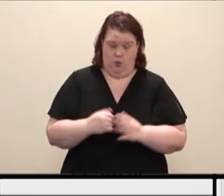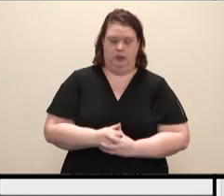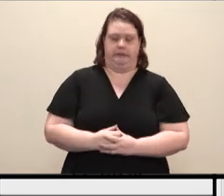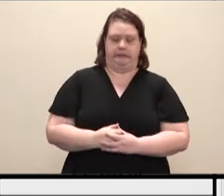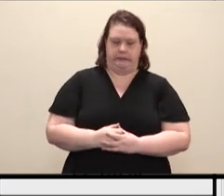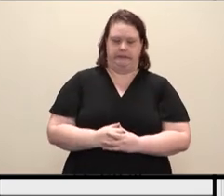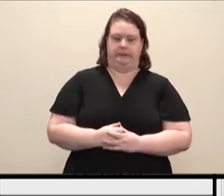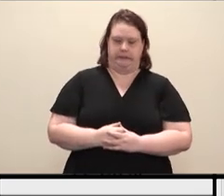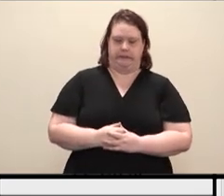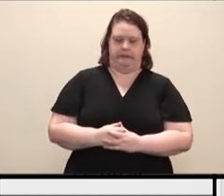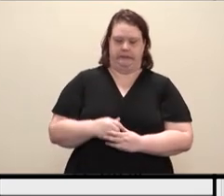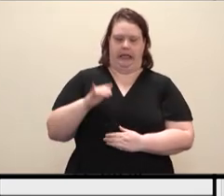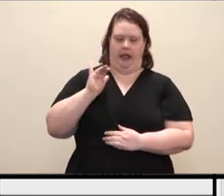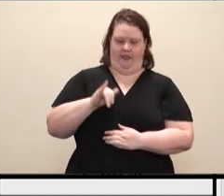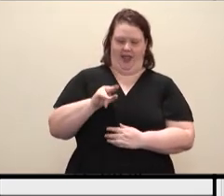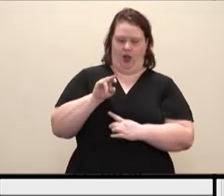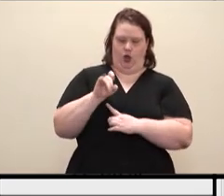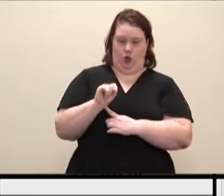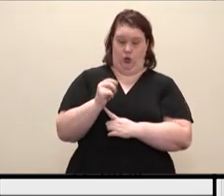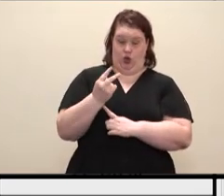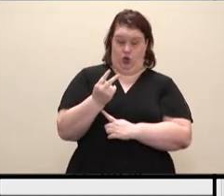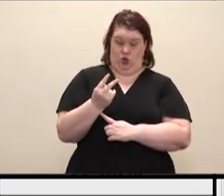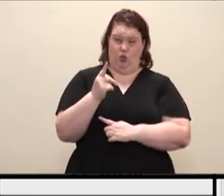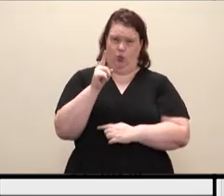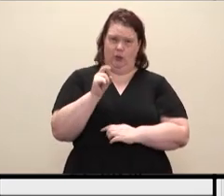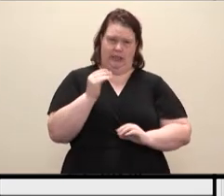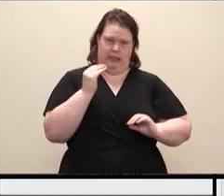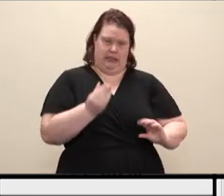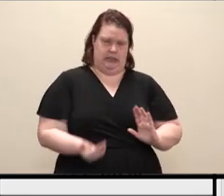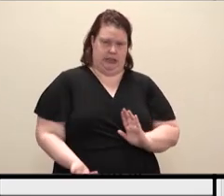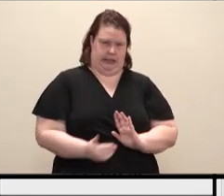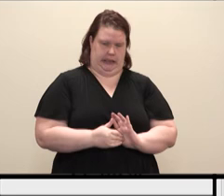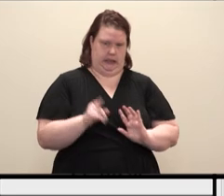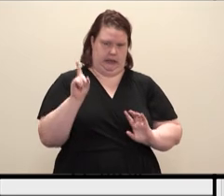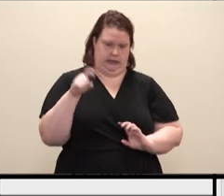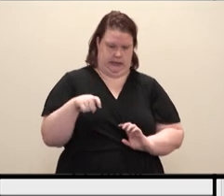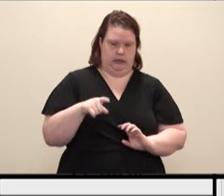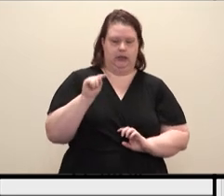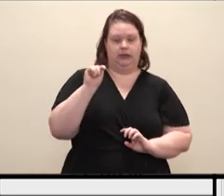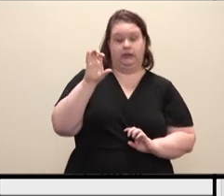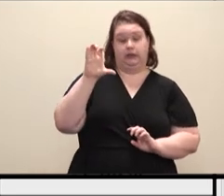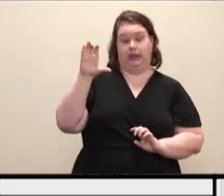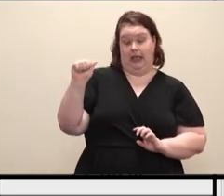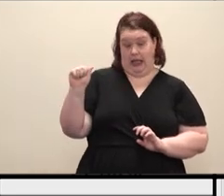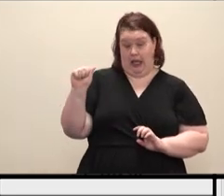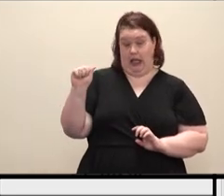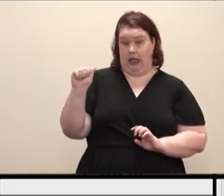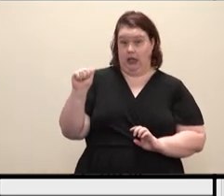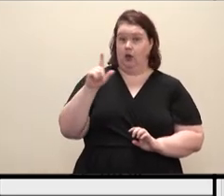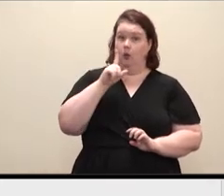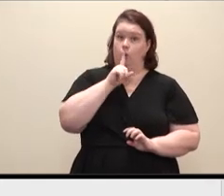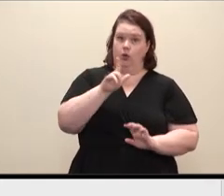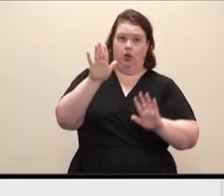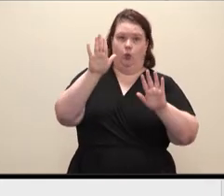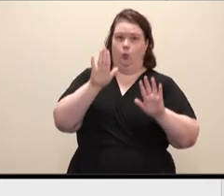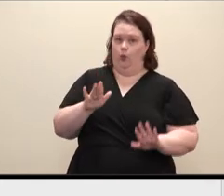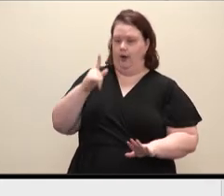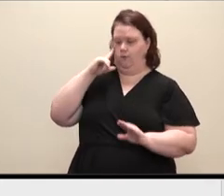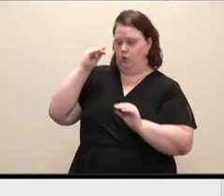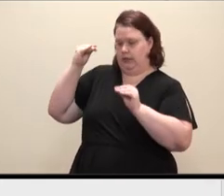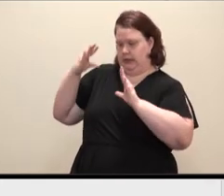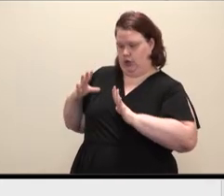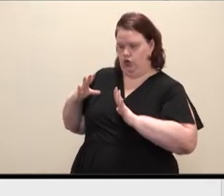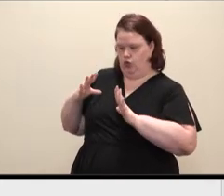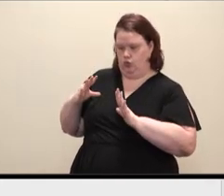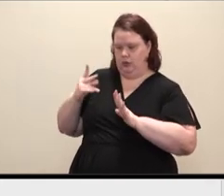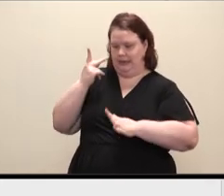taught curriculum in that unit that we need to go back and teach. So the TCAs give teachers some very targeted data. But